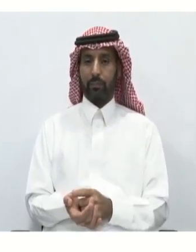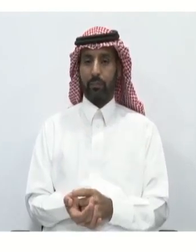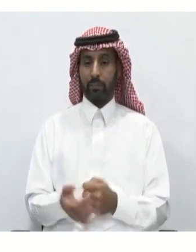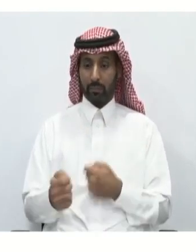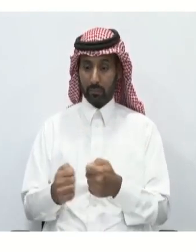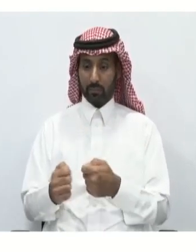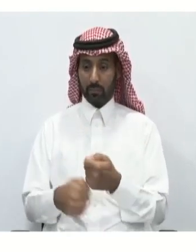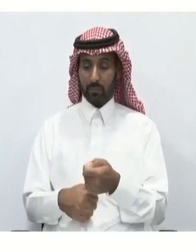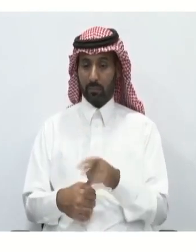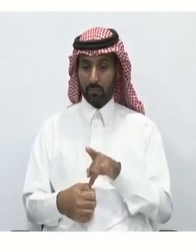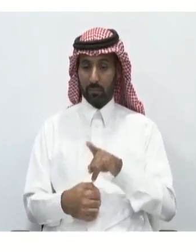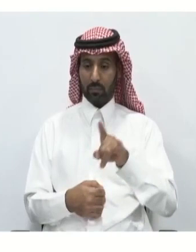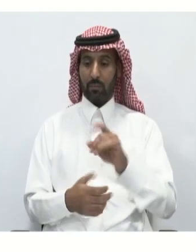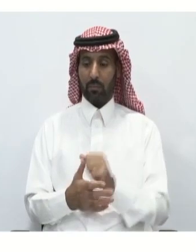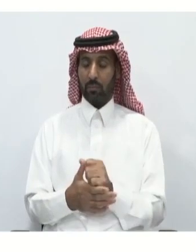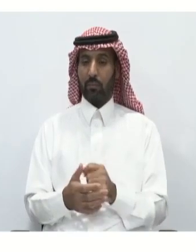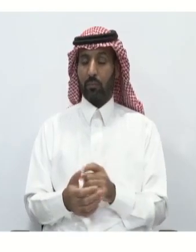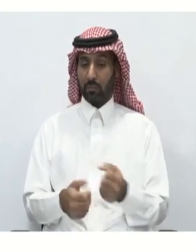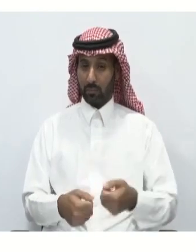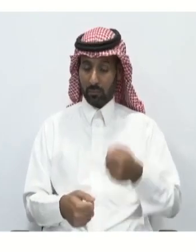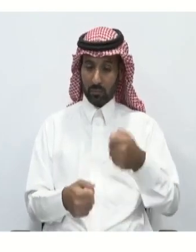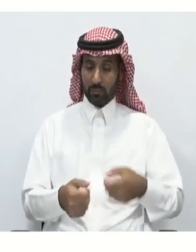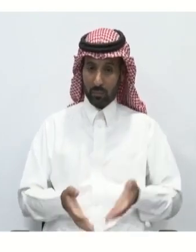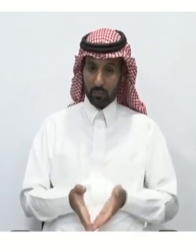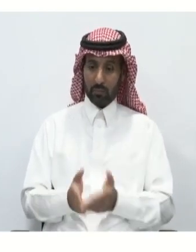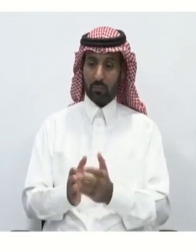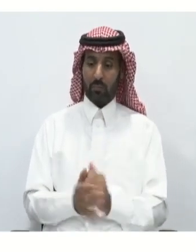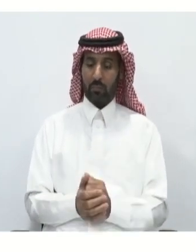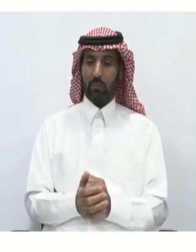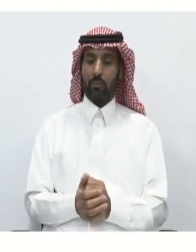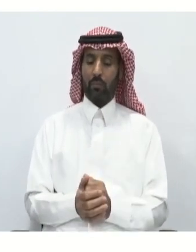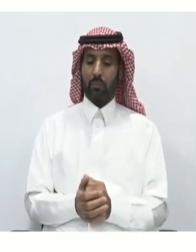business trip, ecotourism, sailing vacation, or luxury vacation?